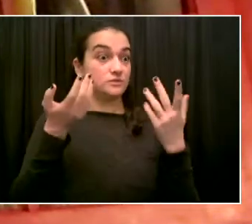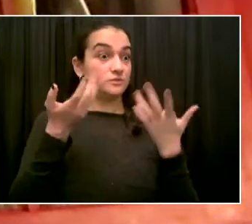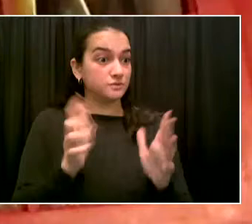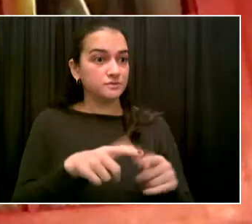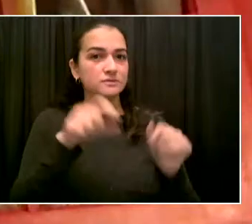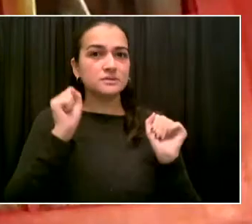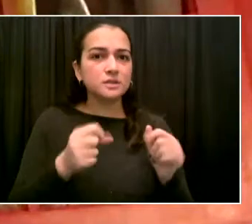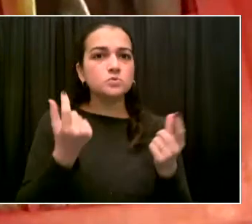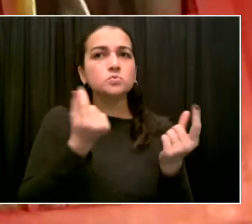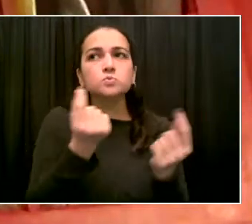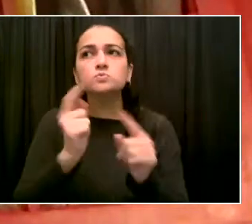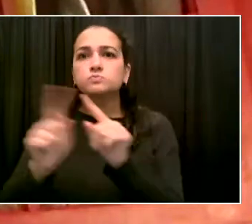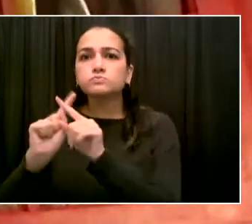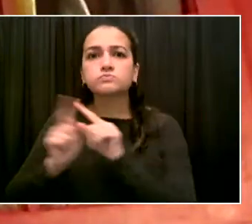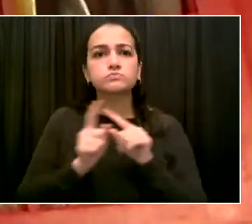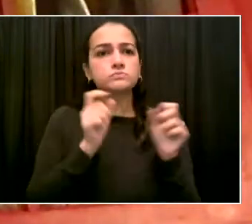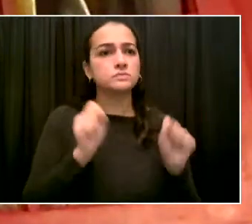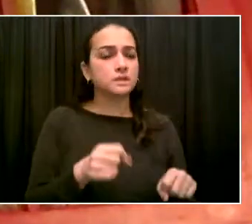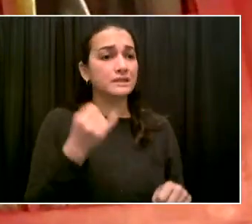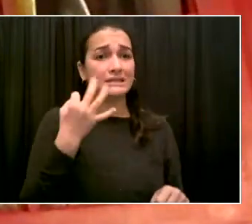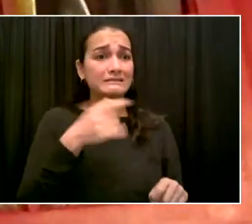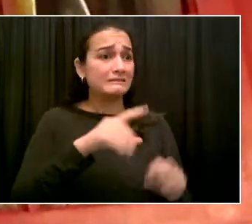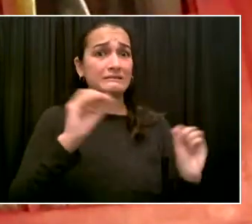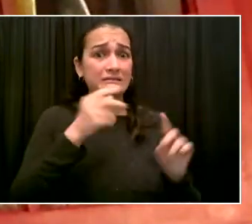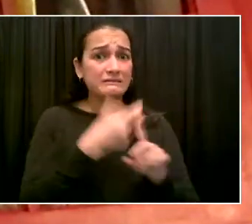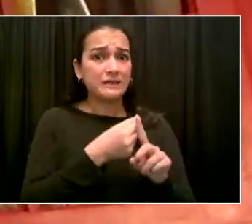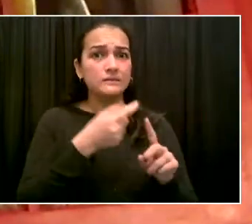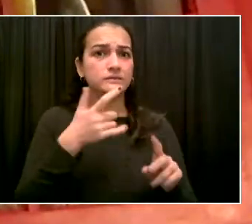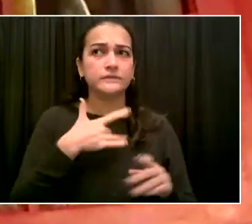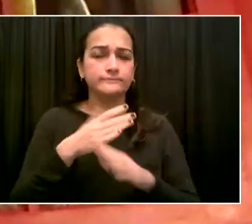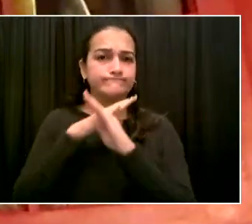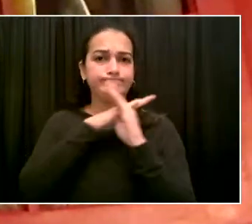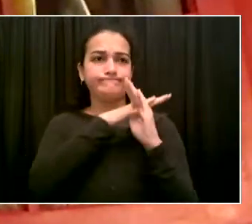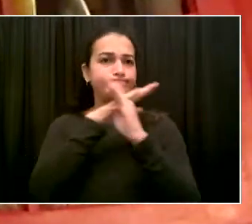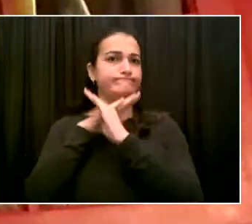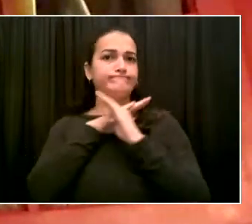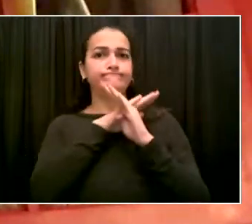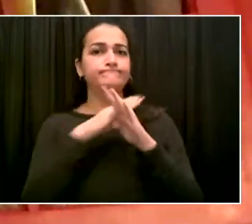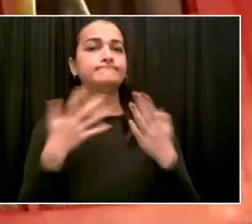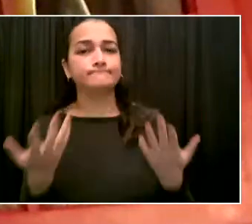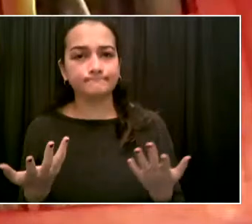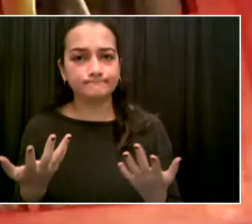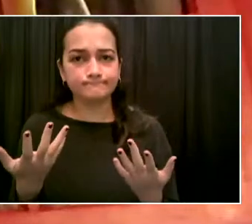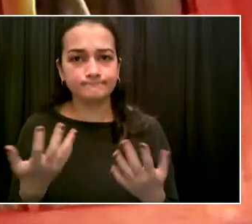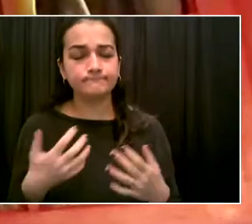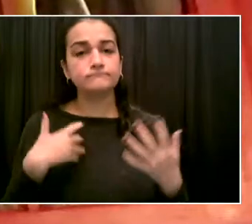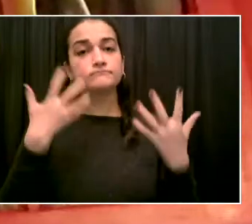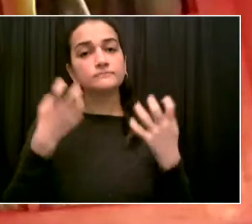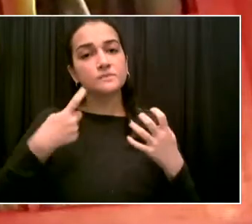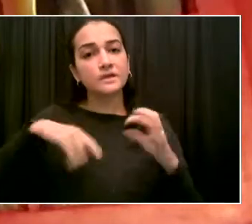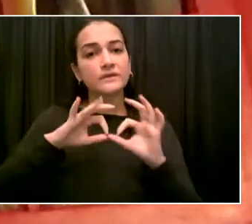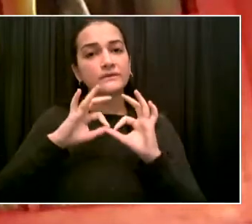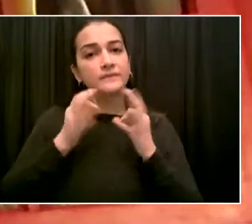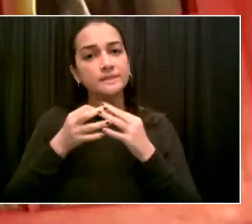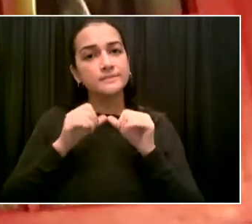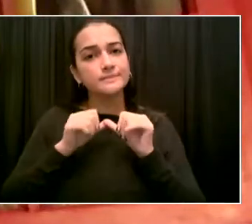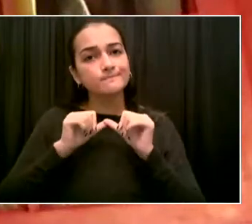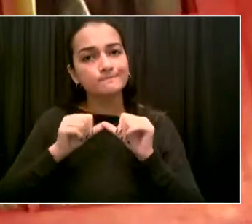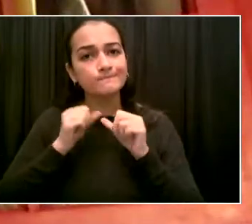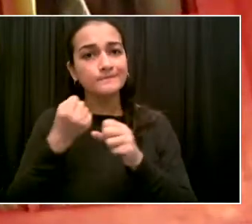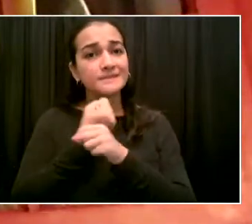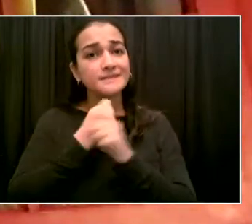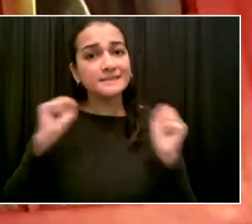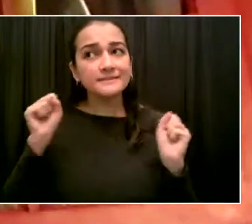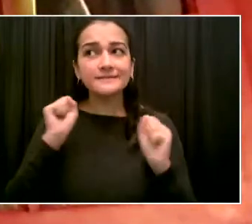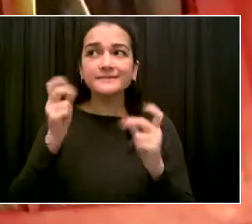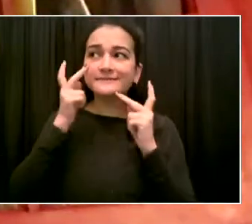so that she can safely go and see her grandparents. She can safely be in